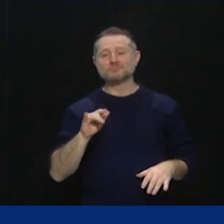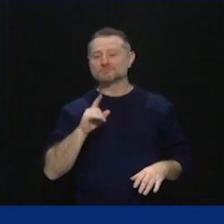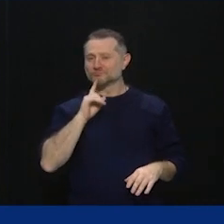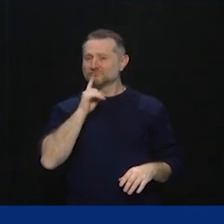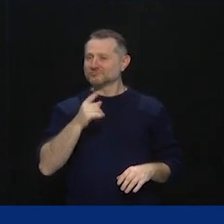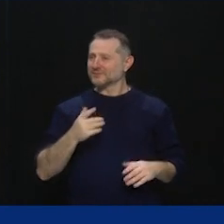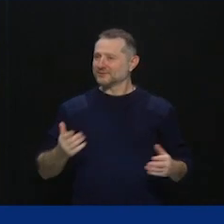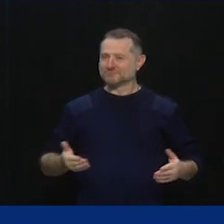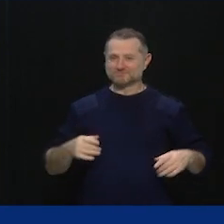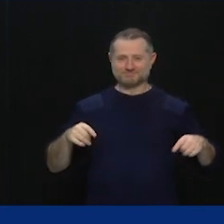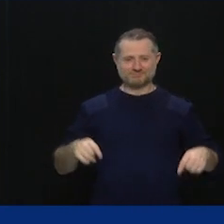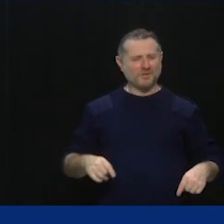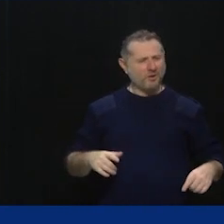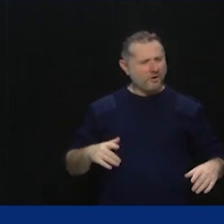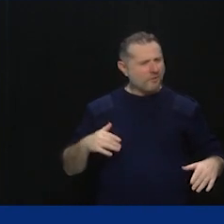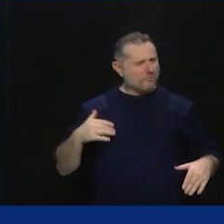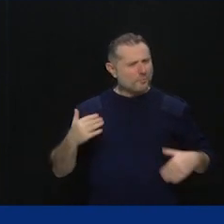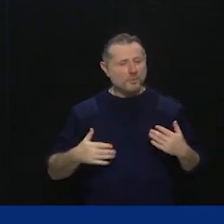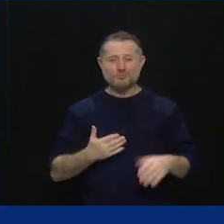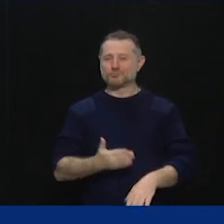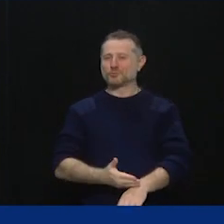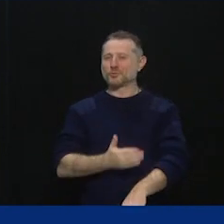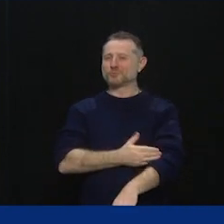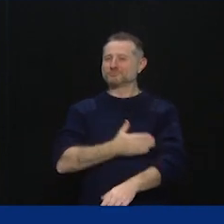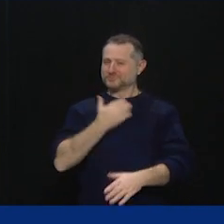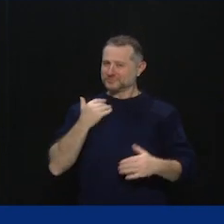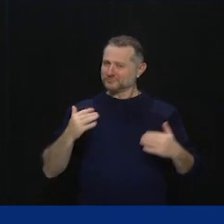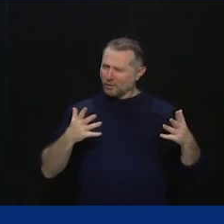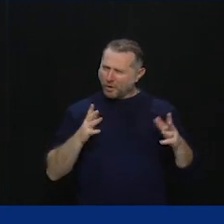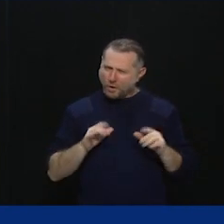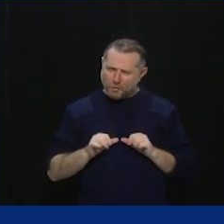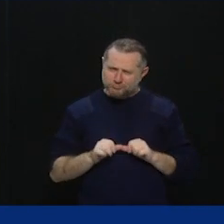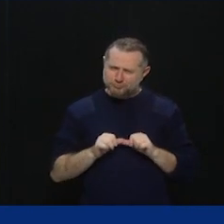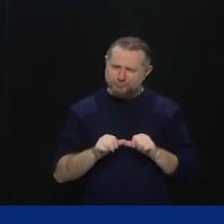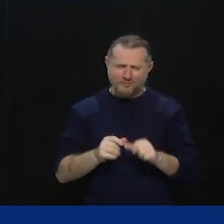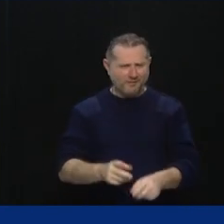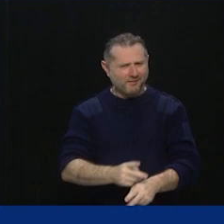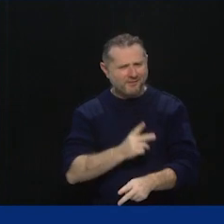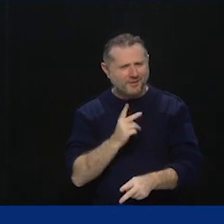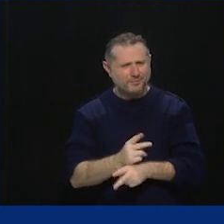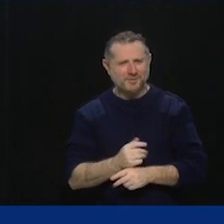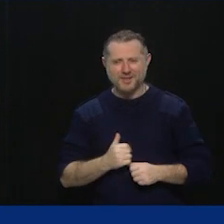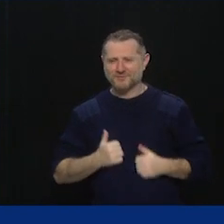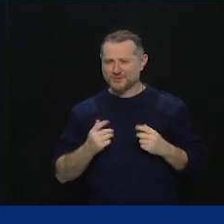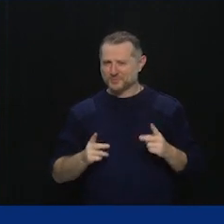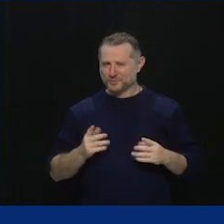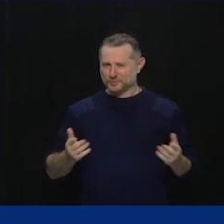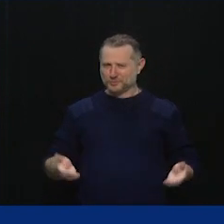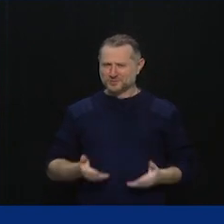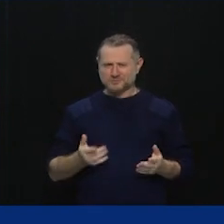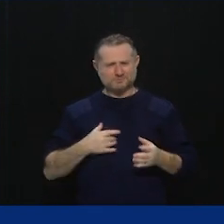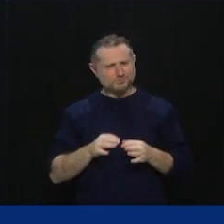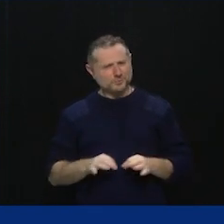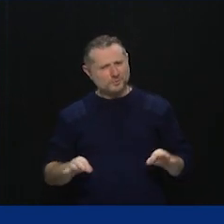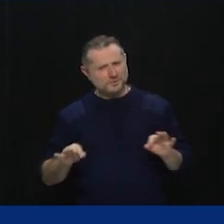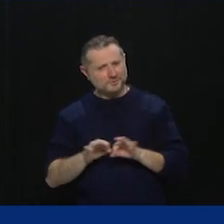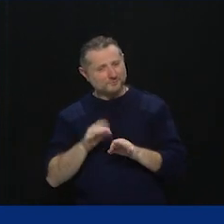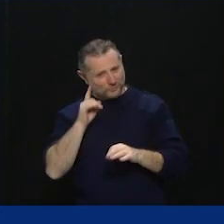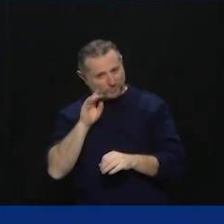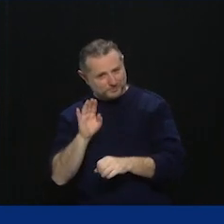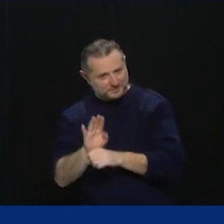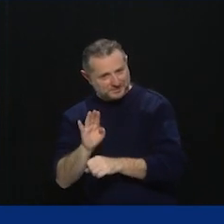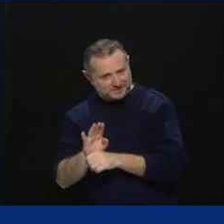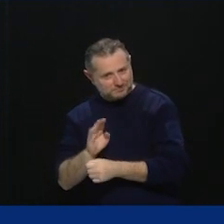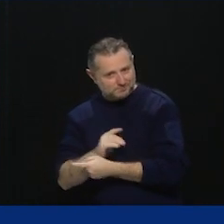are making progress, we're going to keep our young people here, and I know how important that is to our businesses, and we're